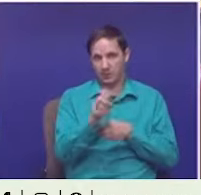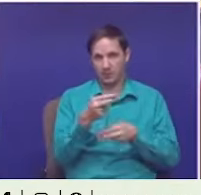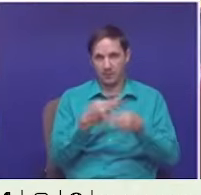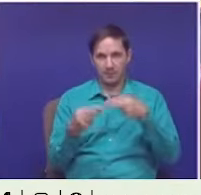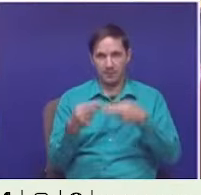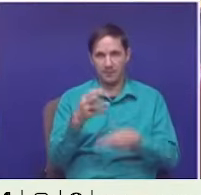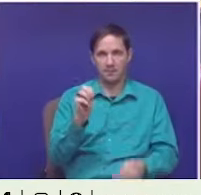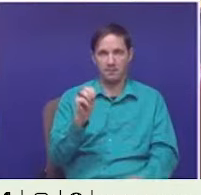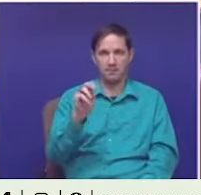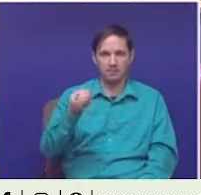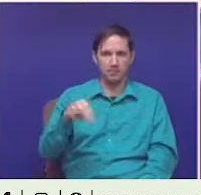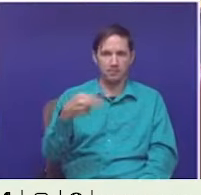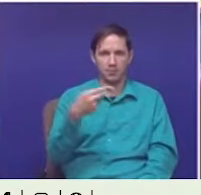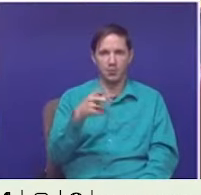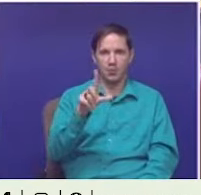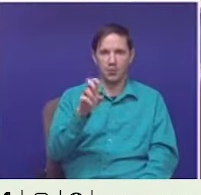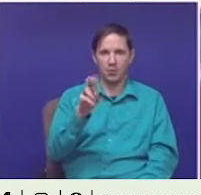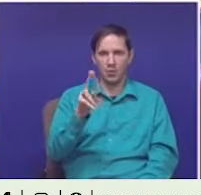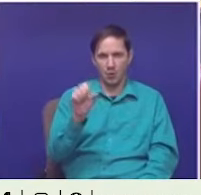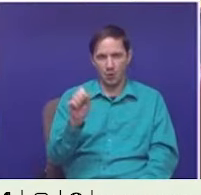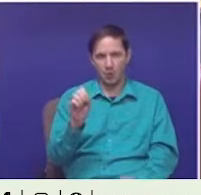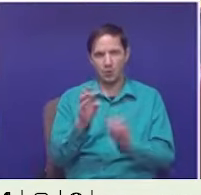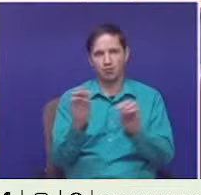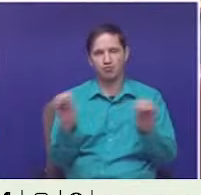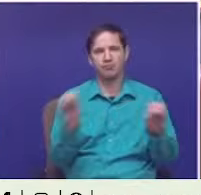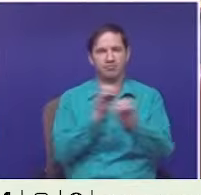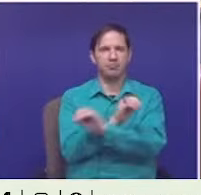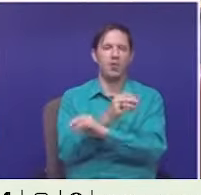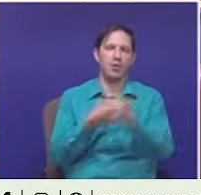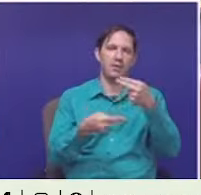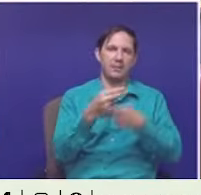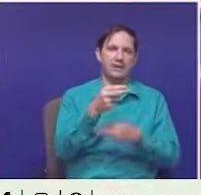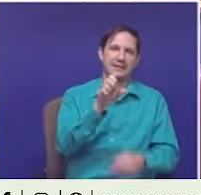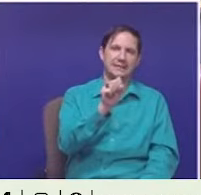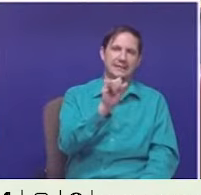Mampuru, replacing Honorable Swissa.